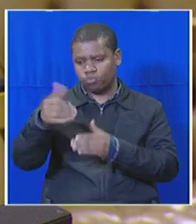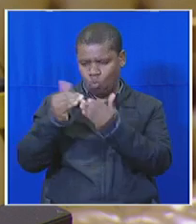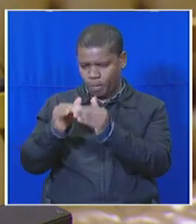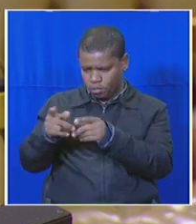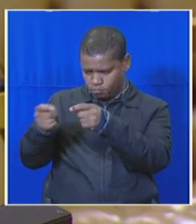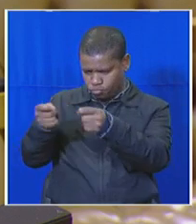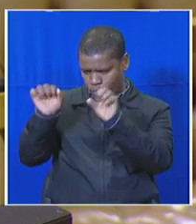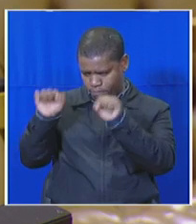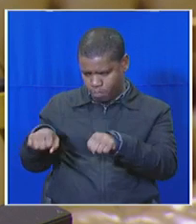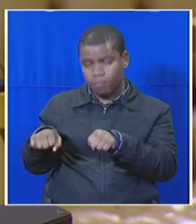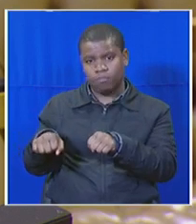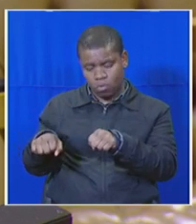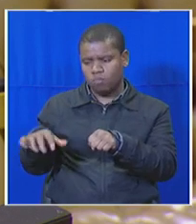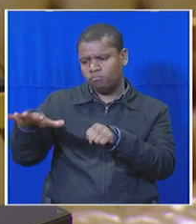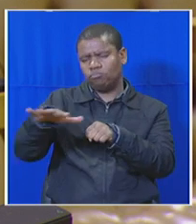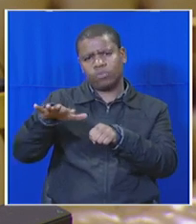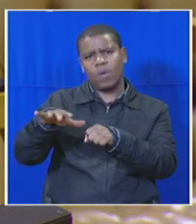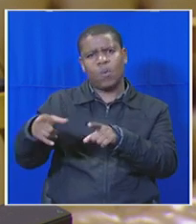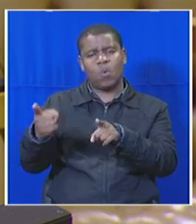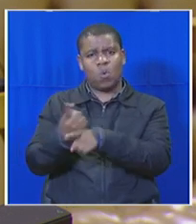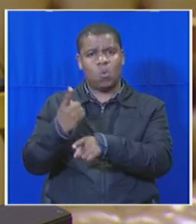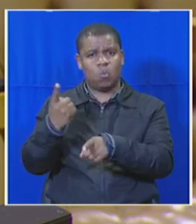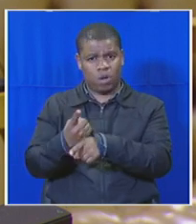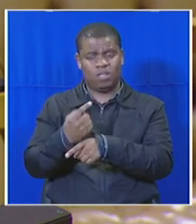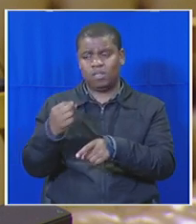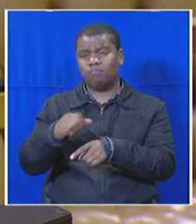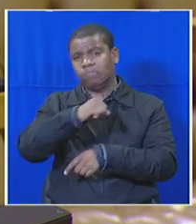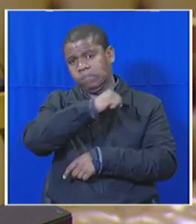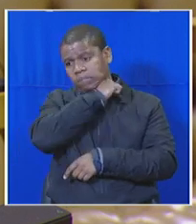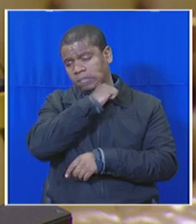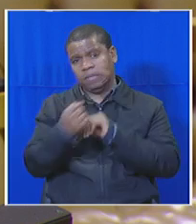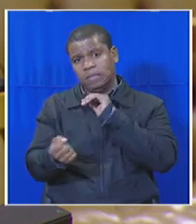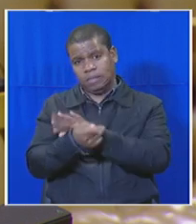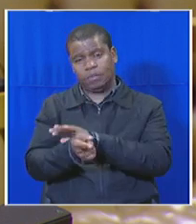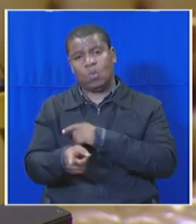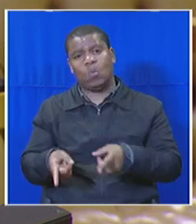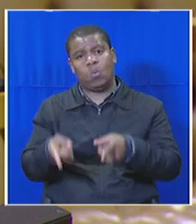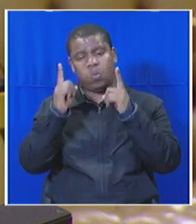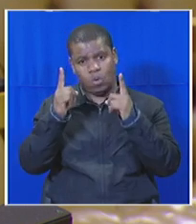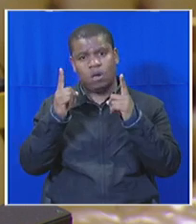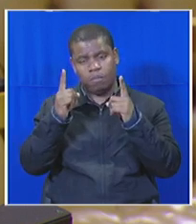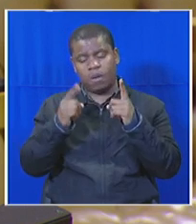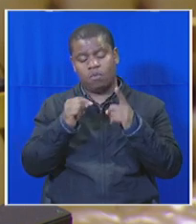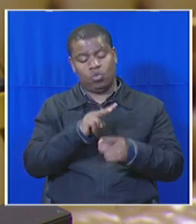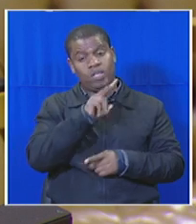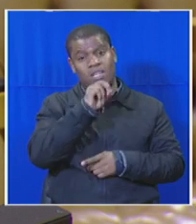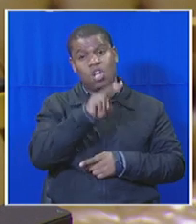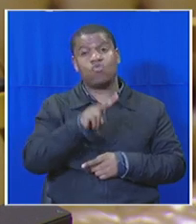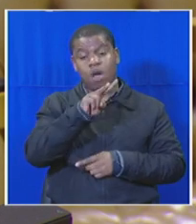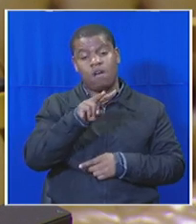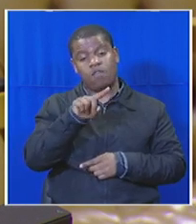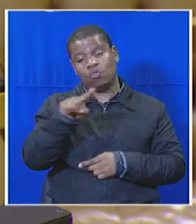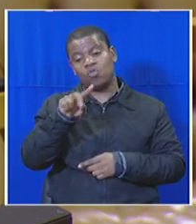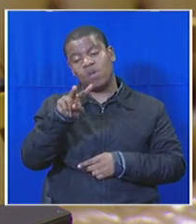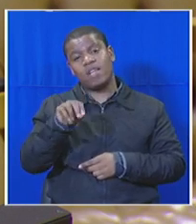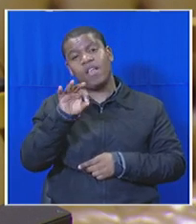And also notes that Nyanga has the shameful title of being the murder capital of South Africa, with statistics for the year 2012-2013 revealing